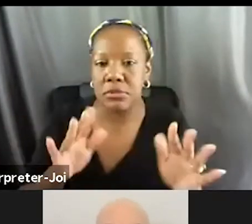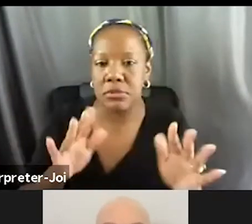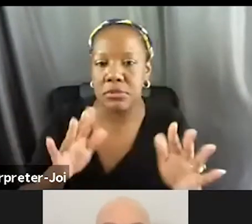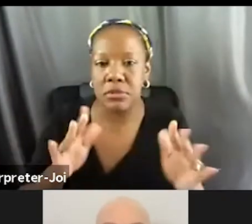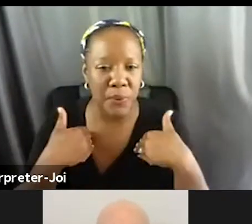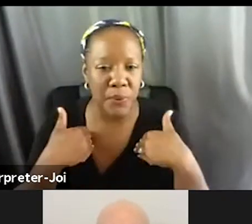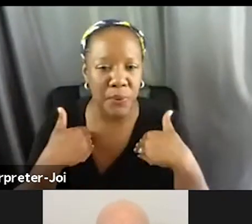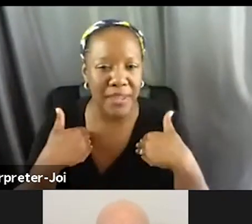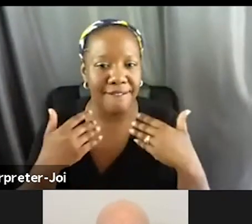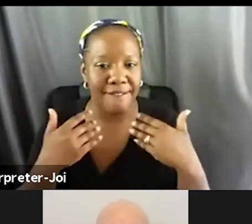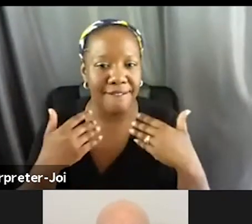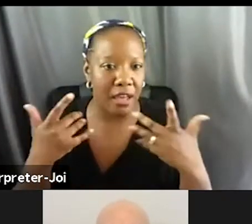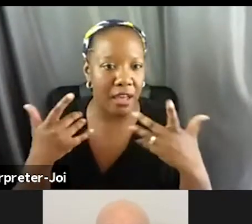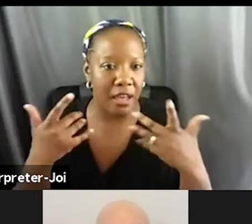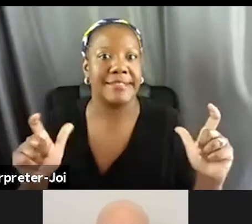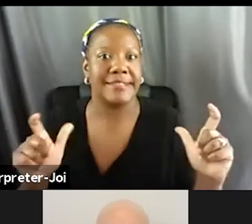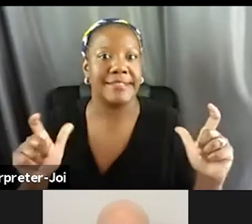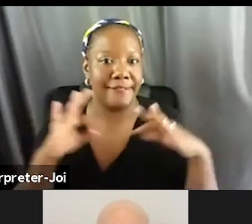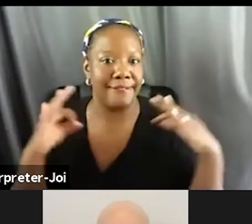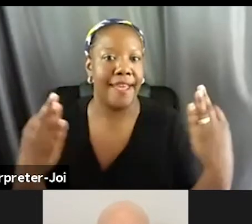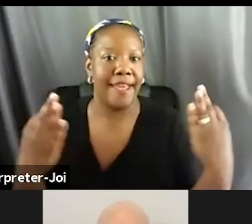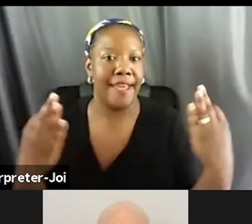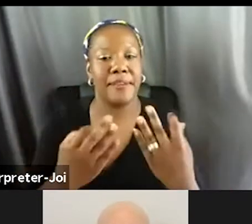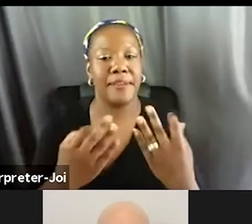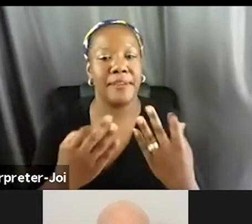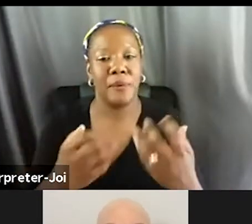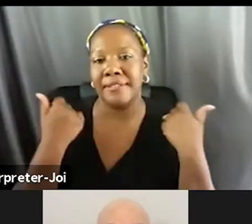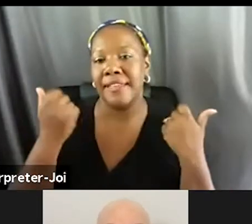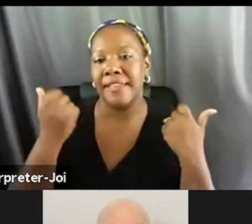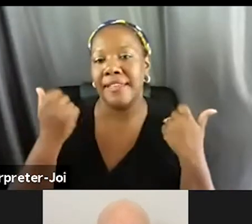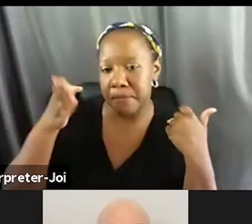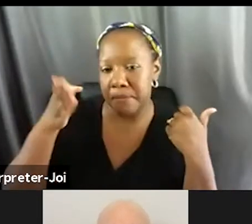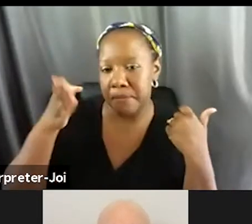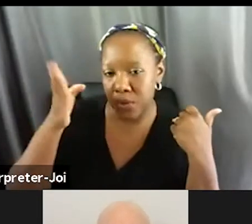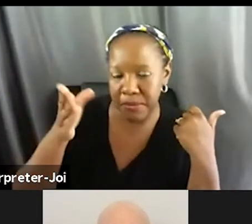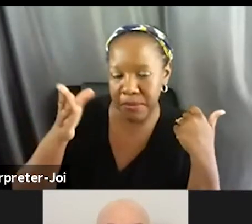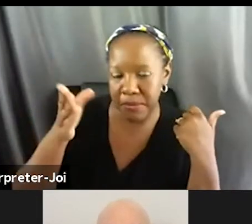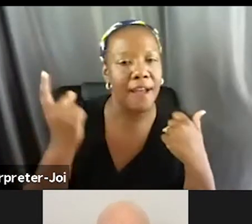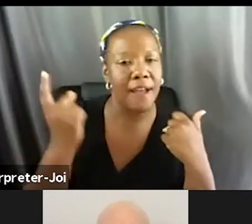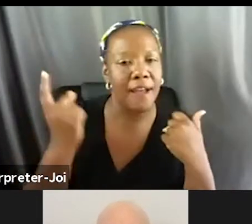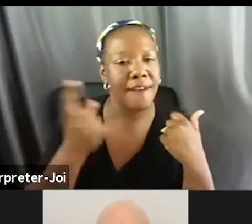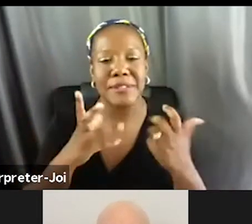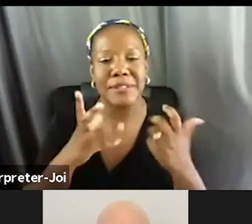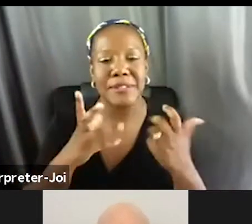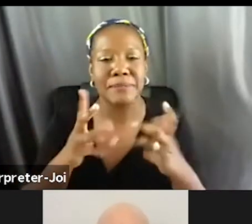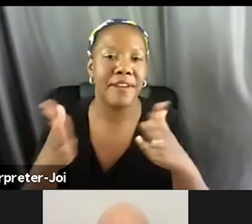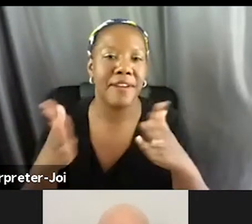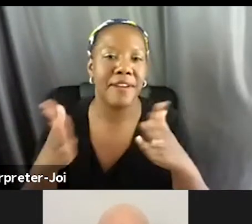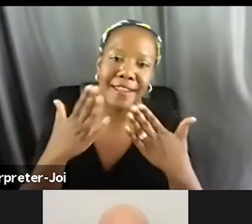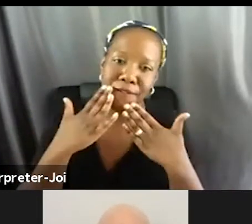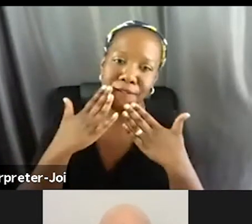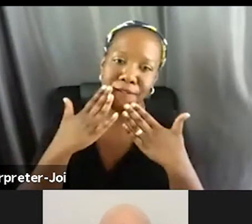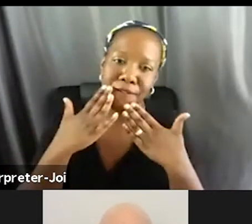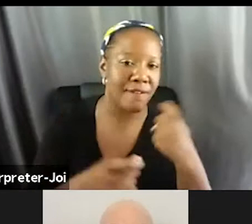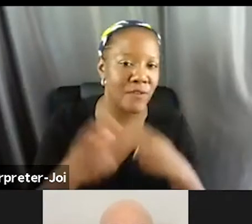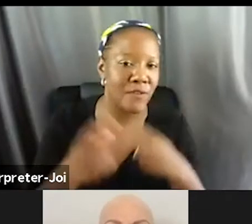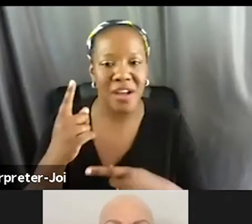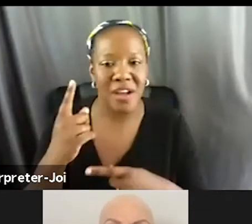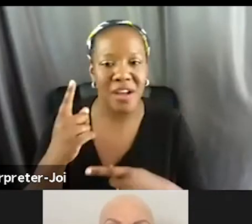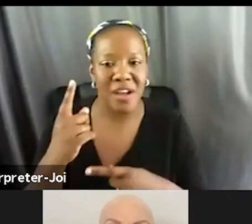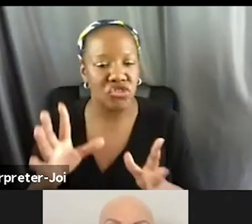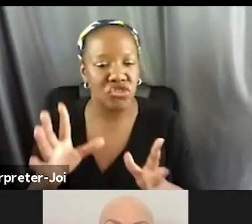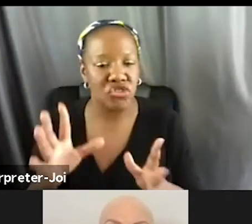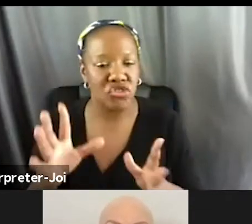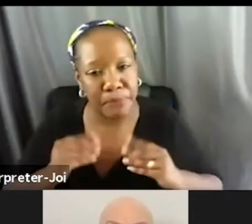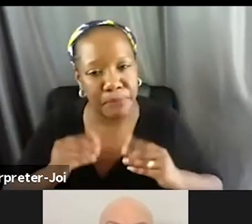very extensive family. We all sort of live in Baltimore, and I've always been very thankful that everyone has just, embraced